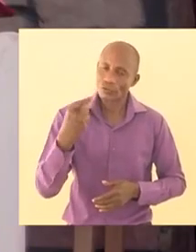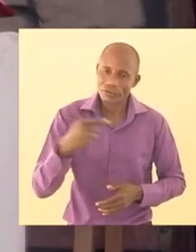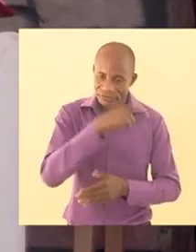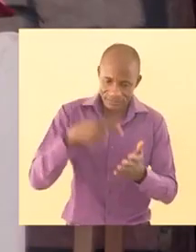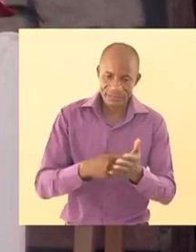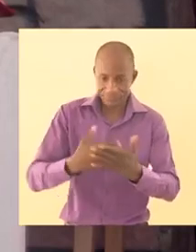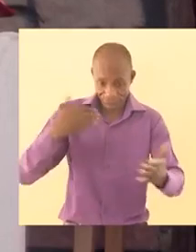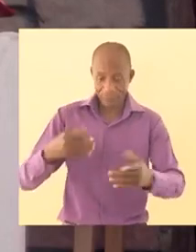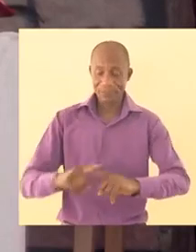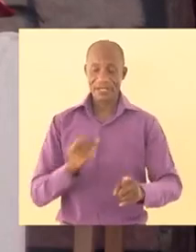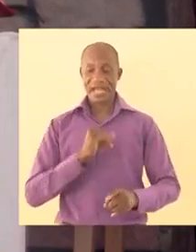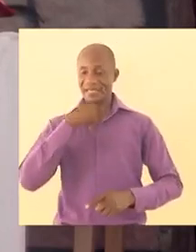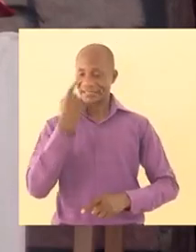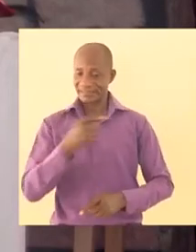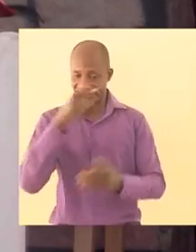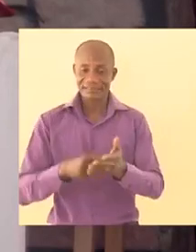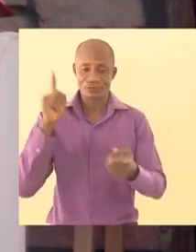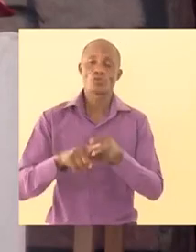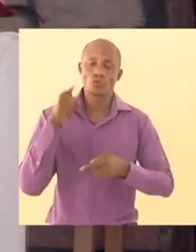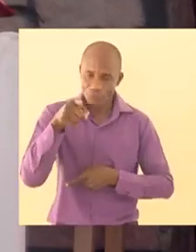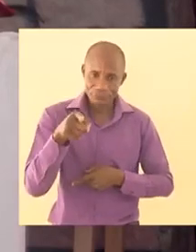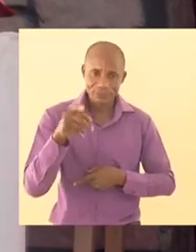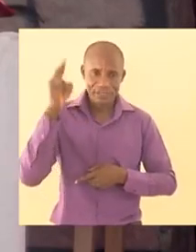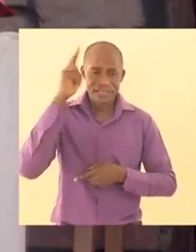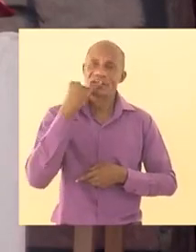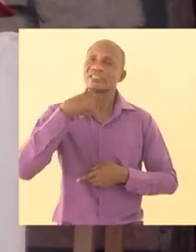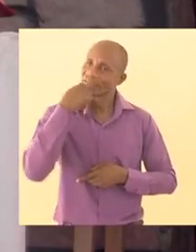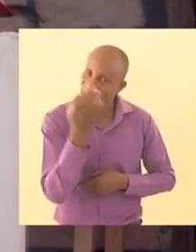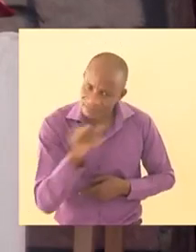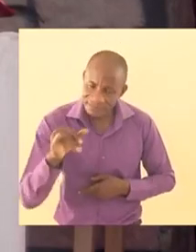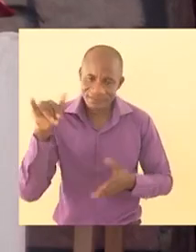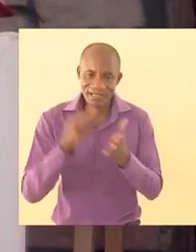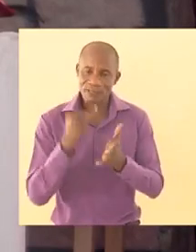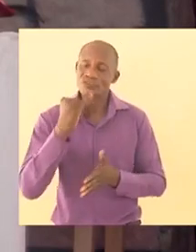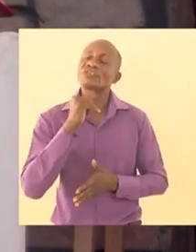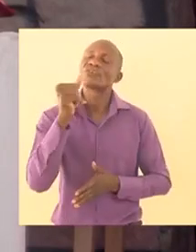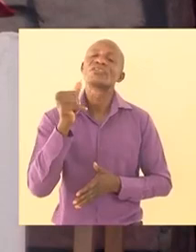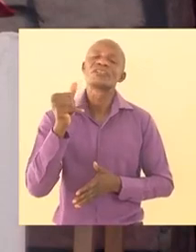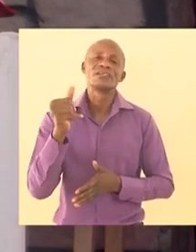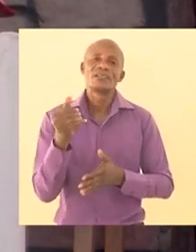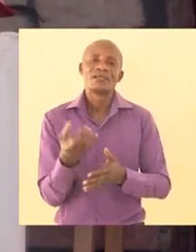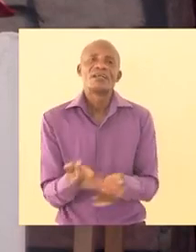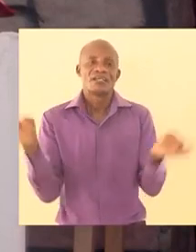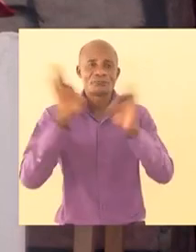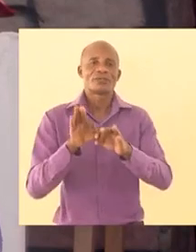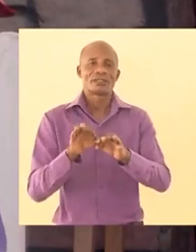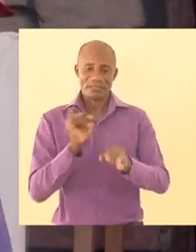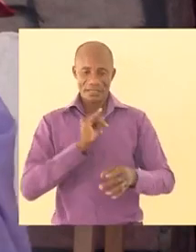before, but I say this to you. What is he doing? He is saying, that is no longer relevant. I have